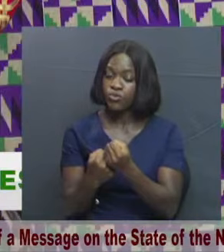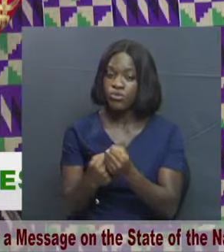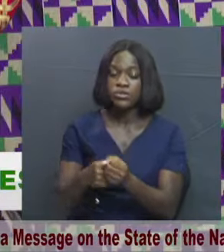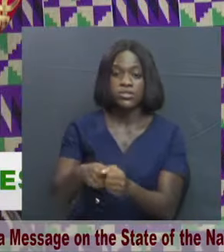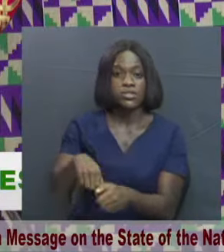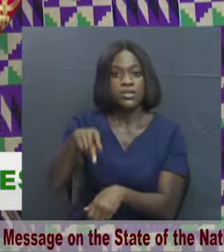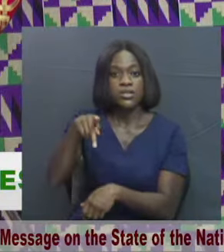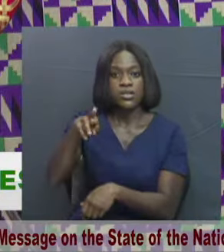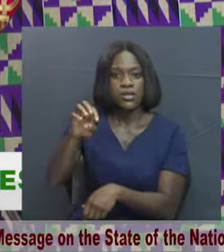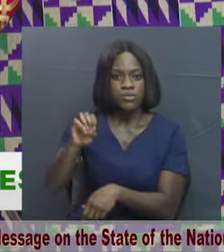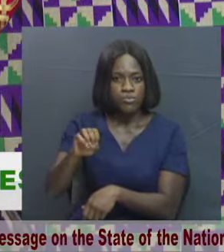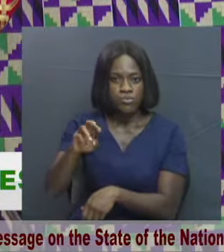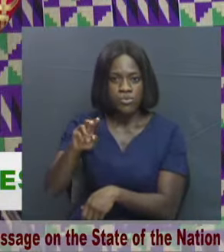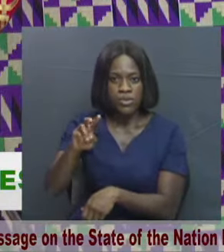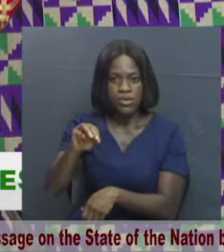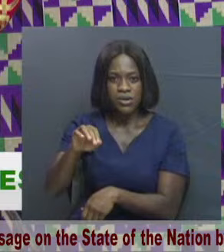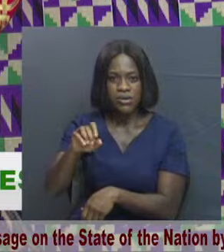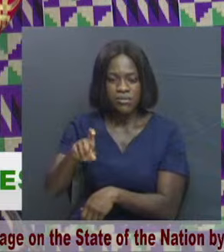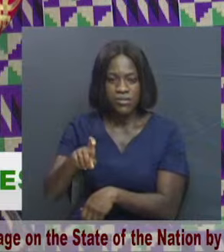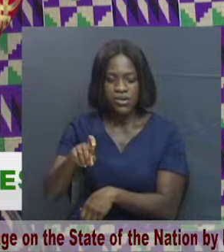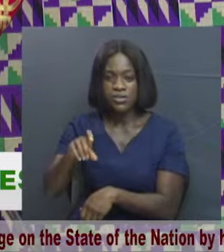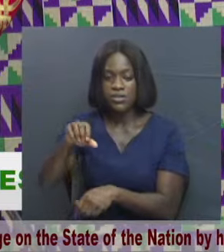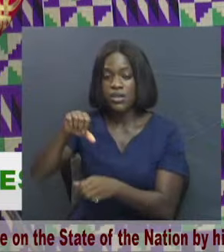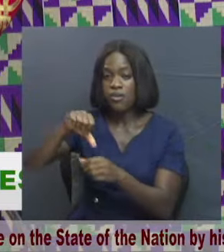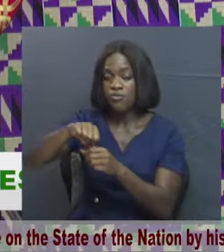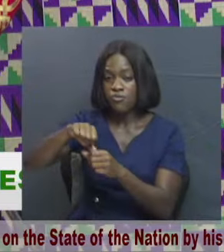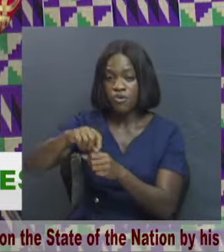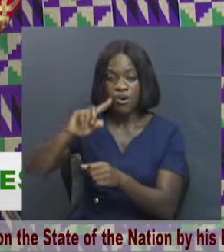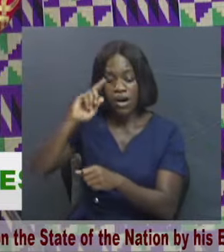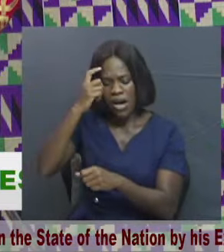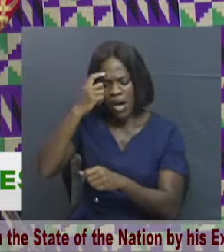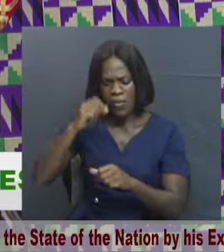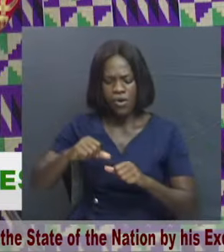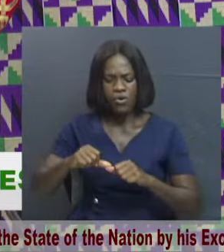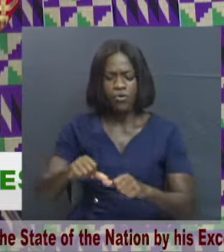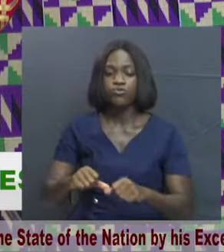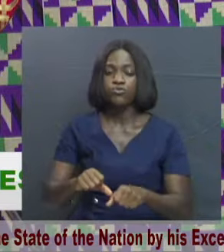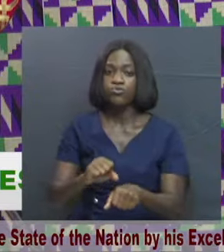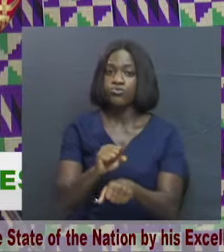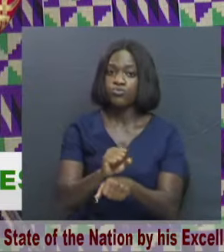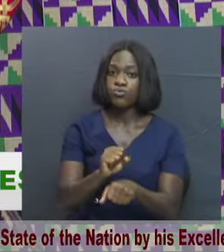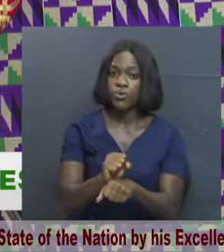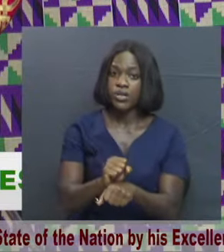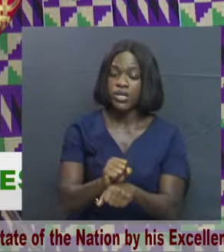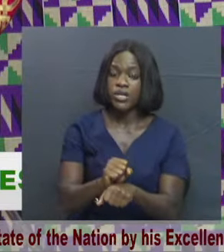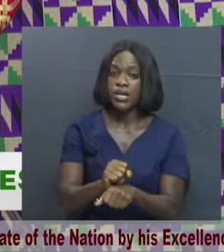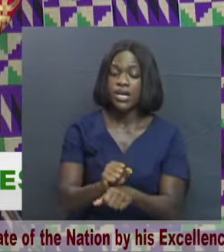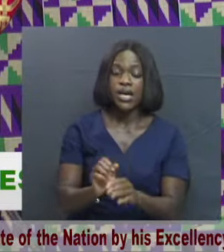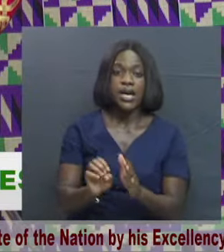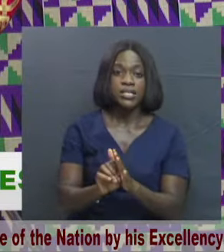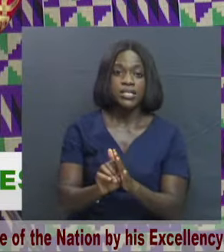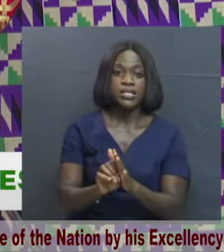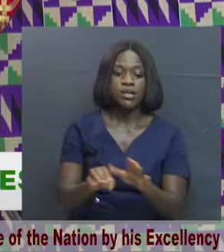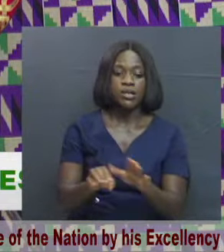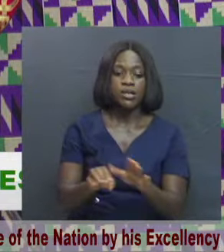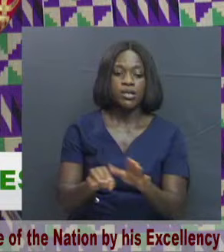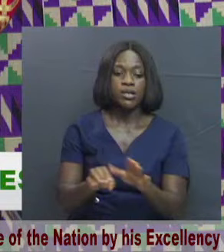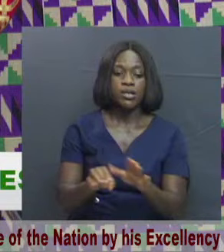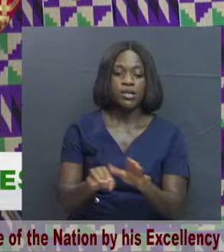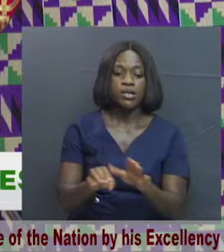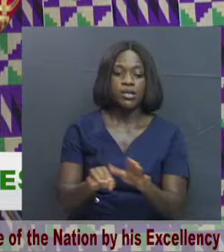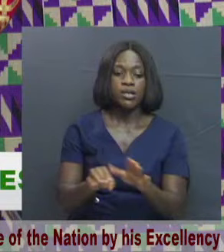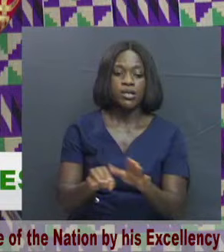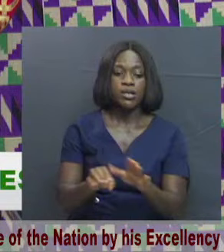fuel government will continue to take decisive actions such as the close season to help Safeguard the ocean's